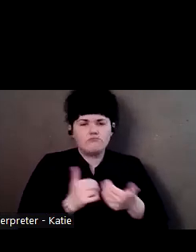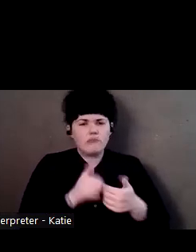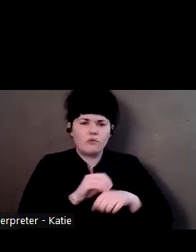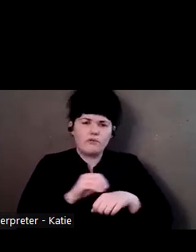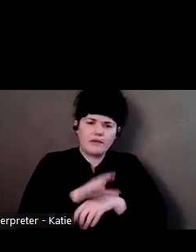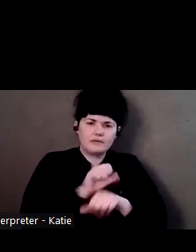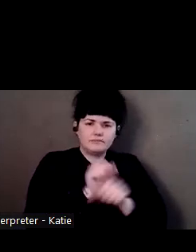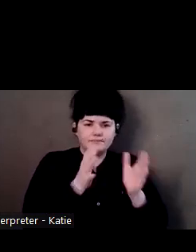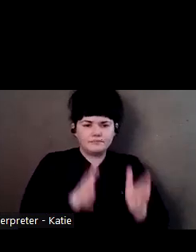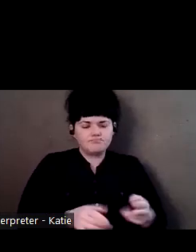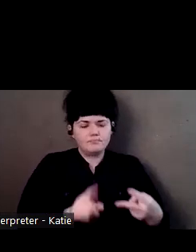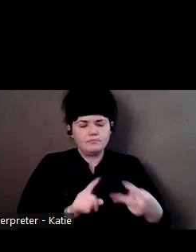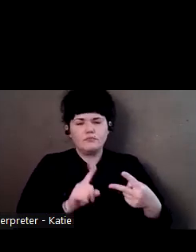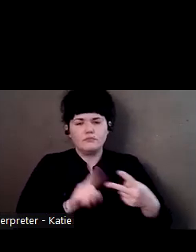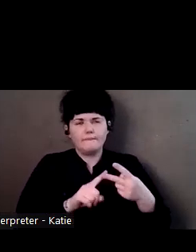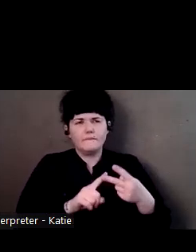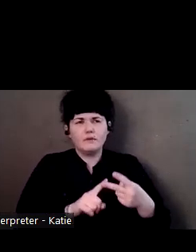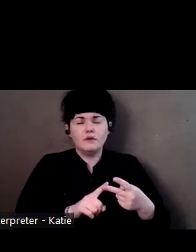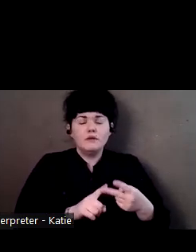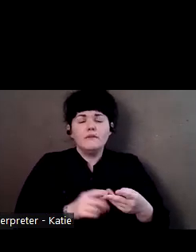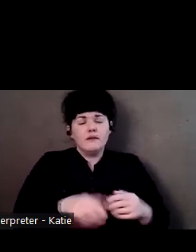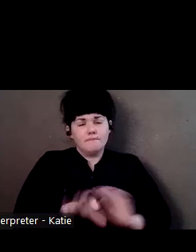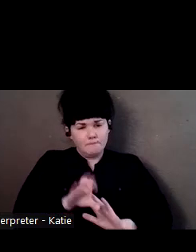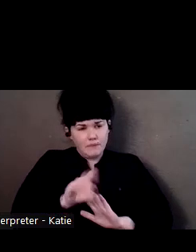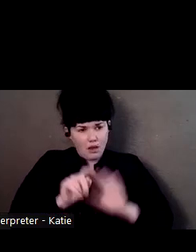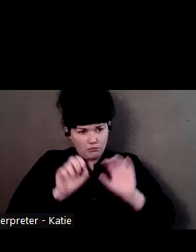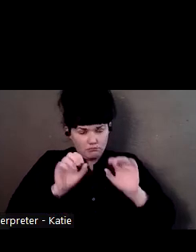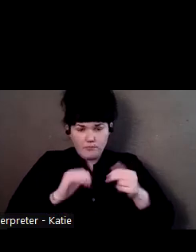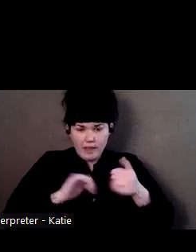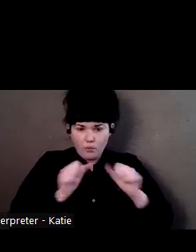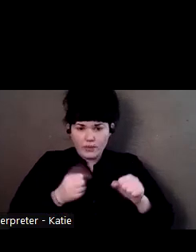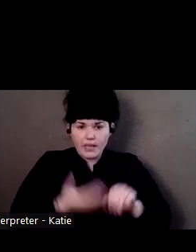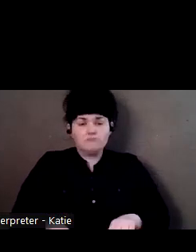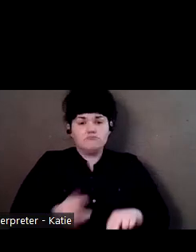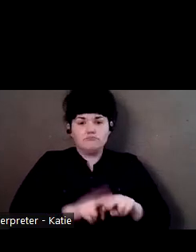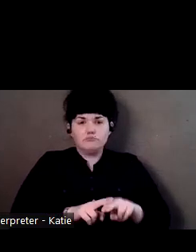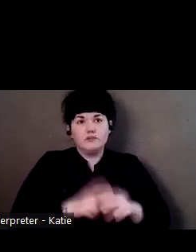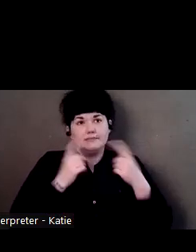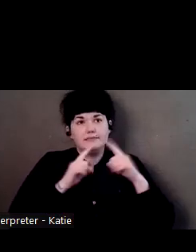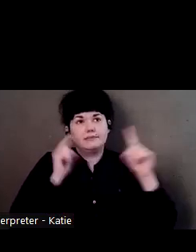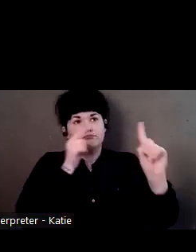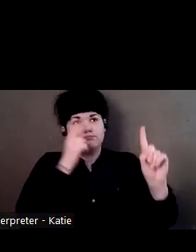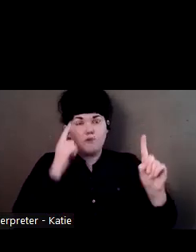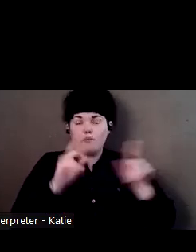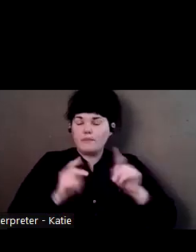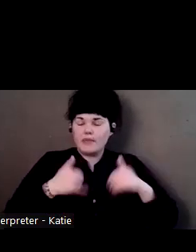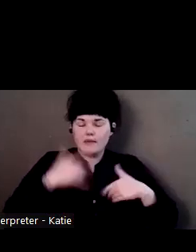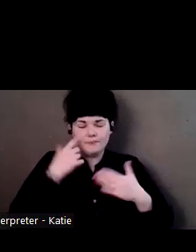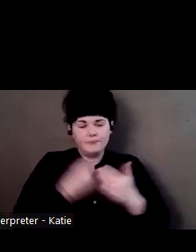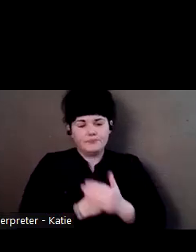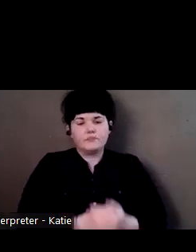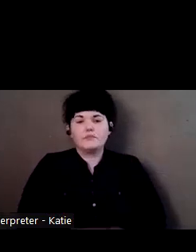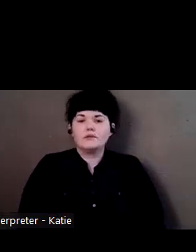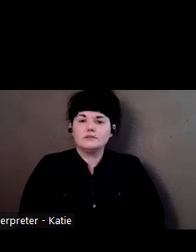identify strategies which increase success of vocational goals for individuals who have had a stroke, identify accommodations to maximize success